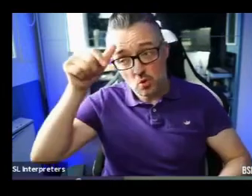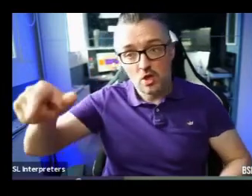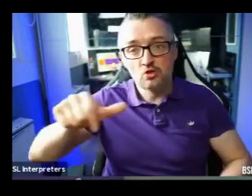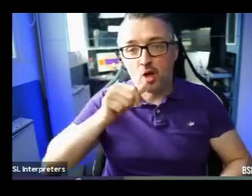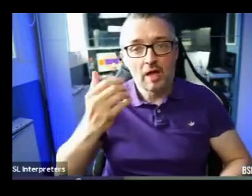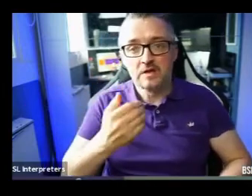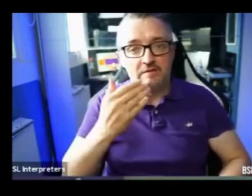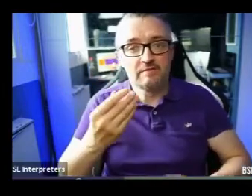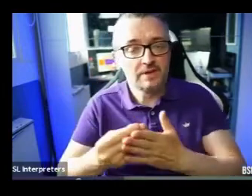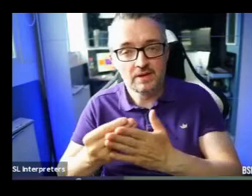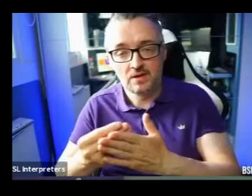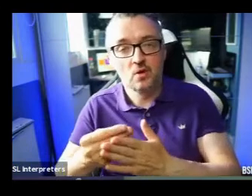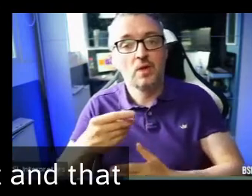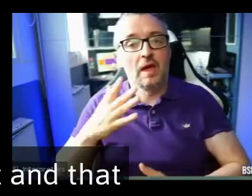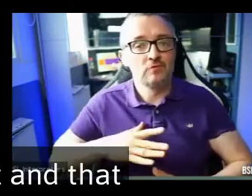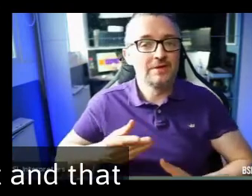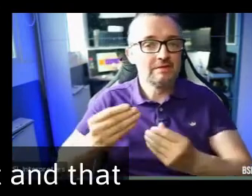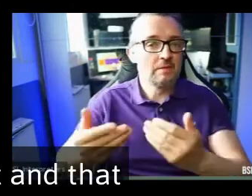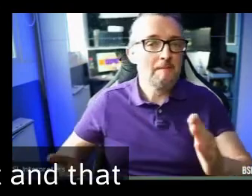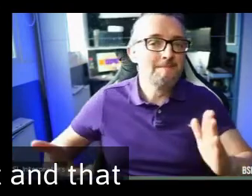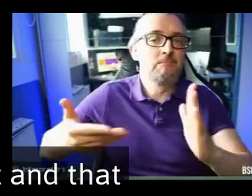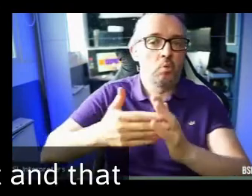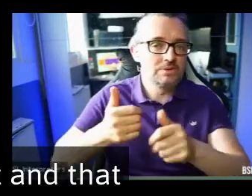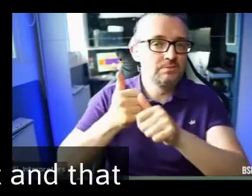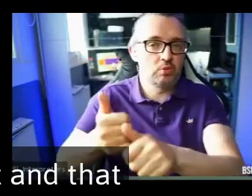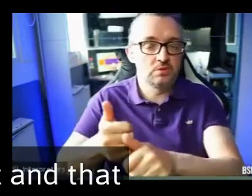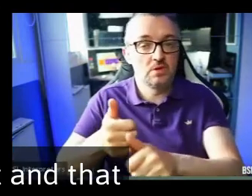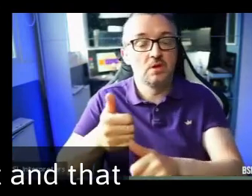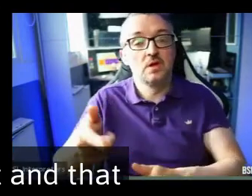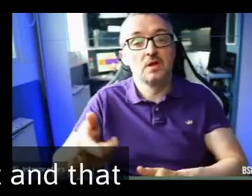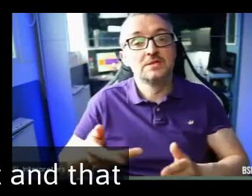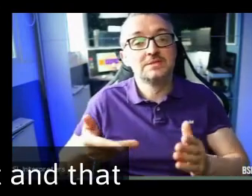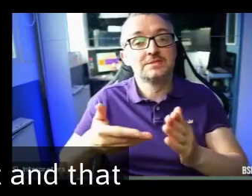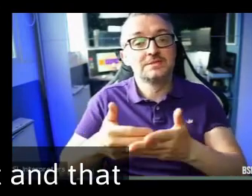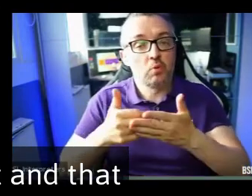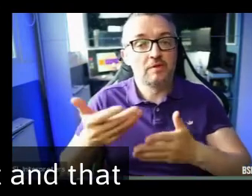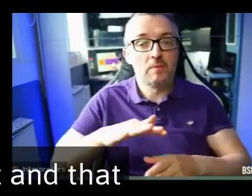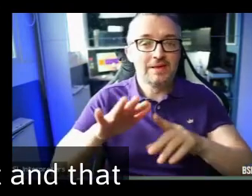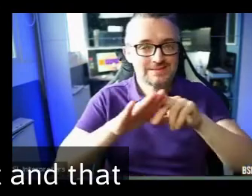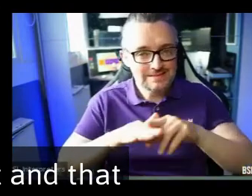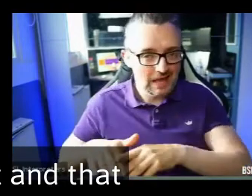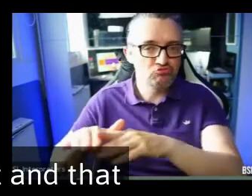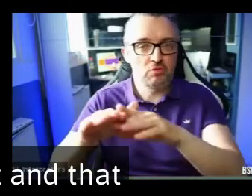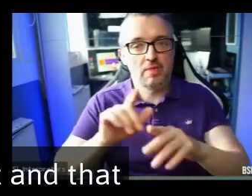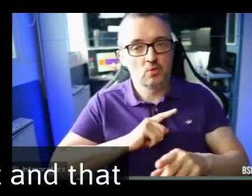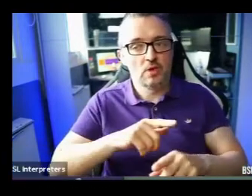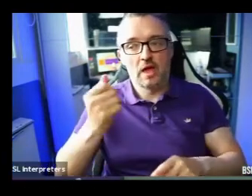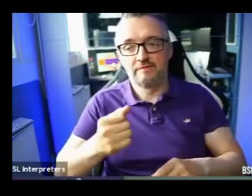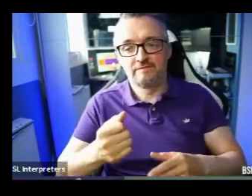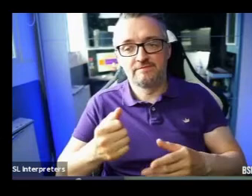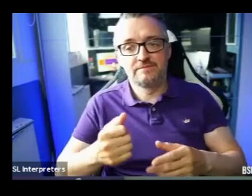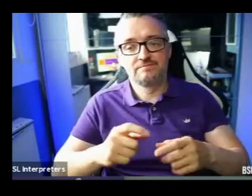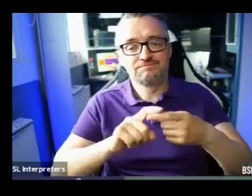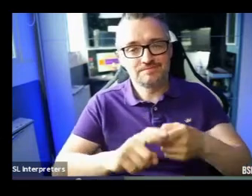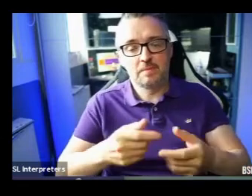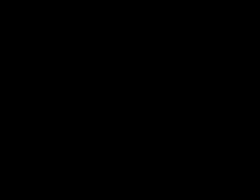know they don't have enough to do it with. We need to get extra levels of support, and that needs to come from a national perspective, and that's why